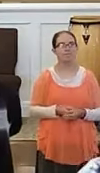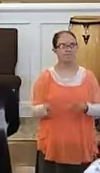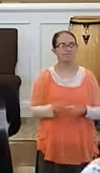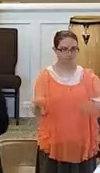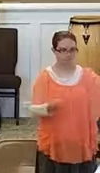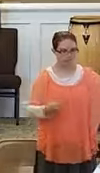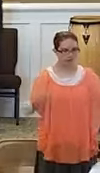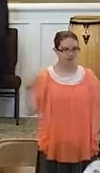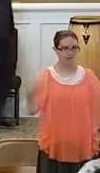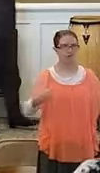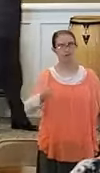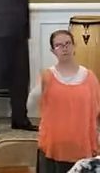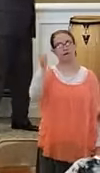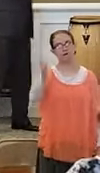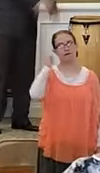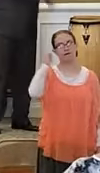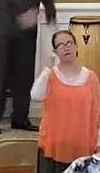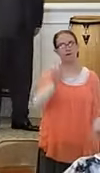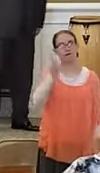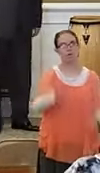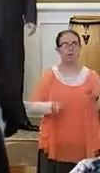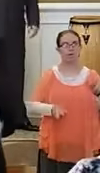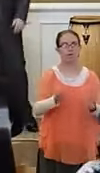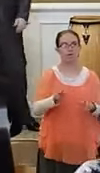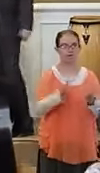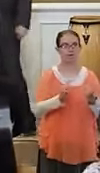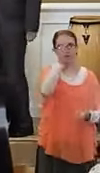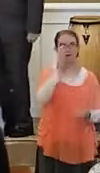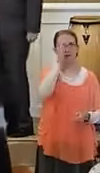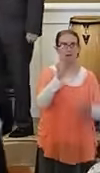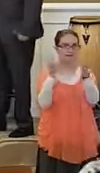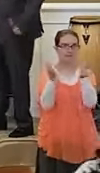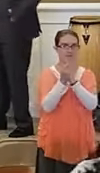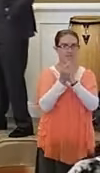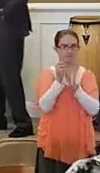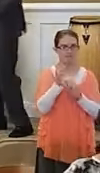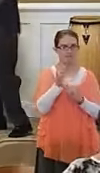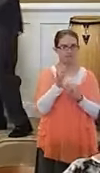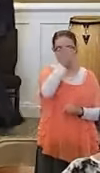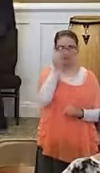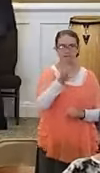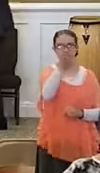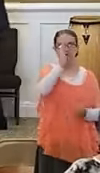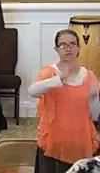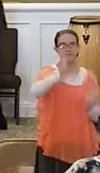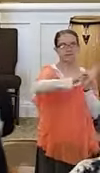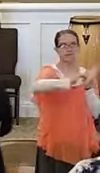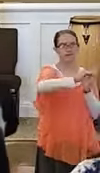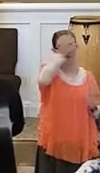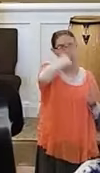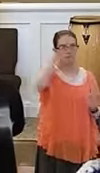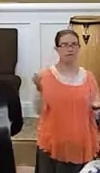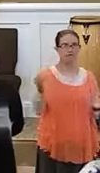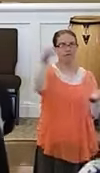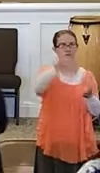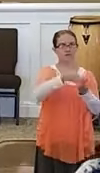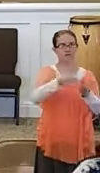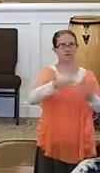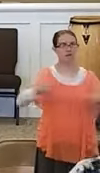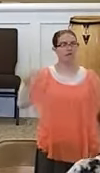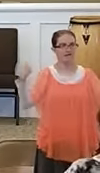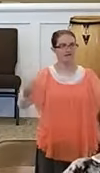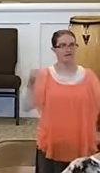the sin nature behind and you walk toward God. That's repentance. Amen. You ask God's forgiveness and you never go back to that sin